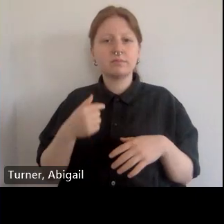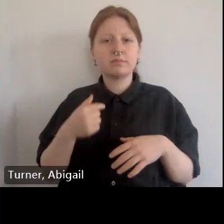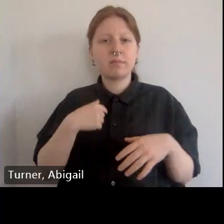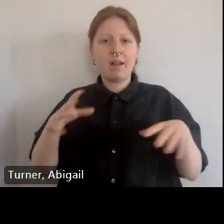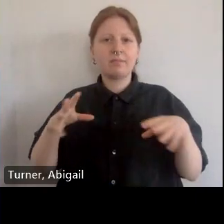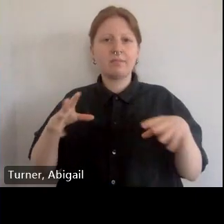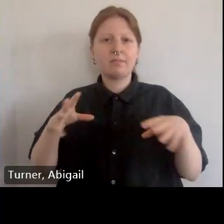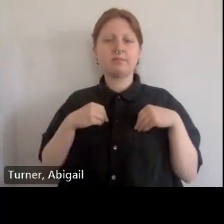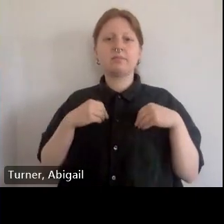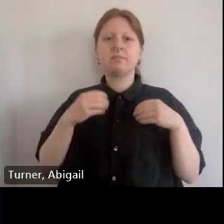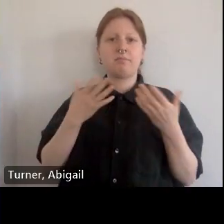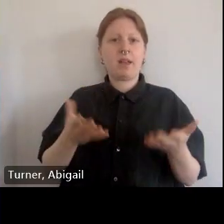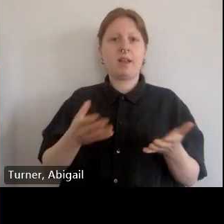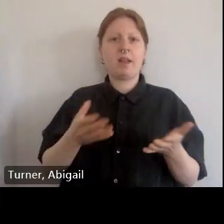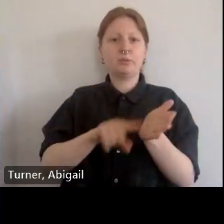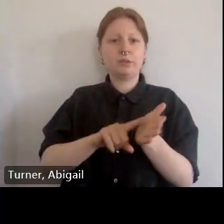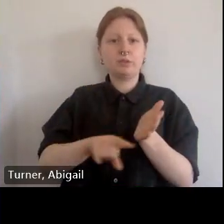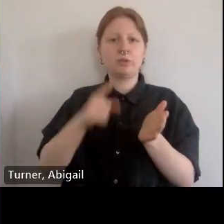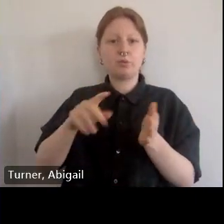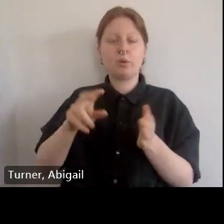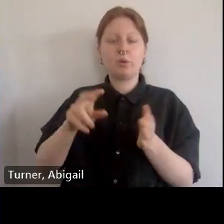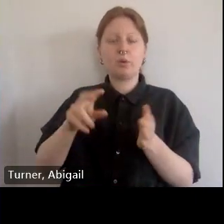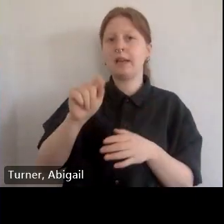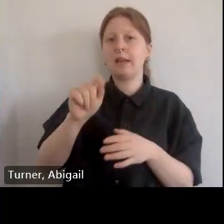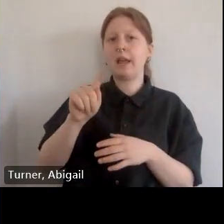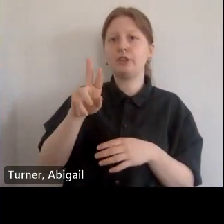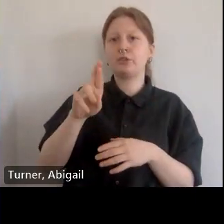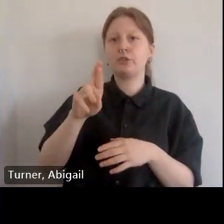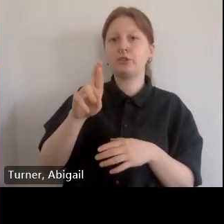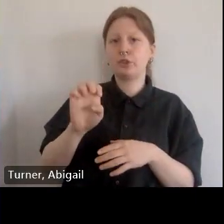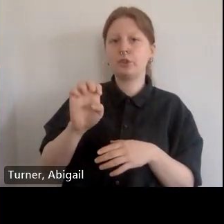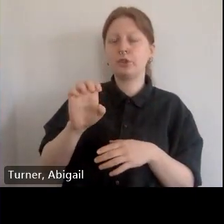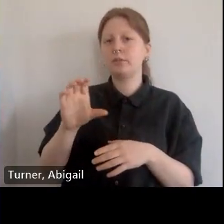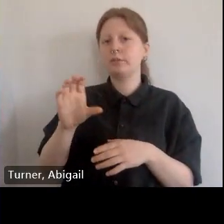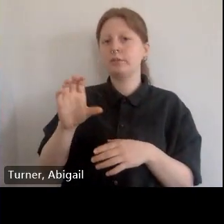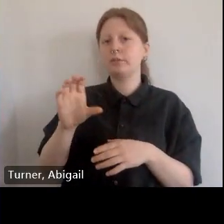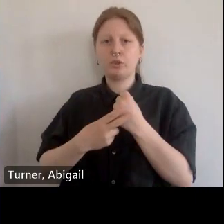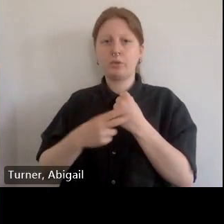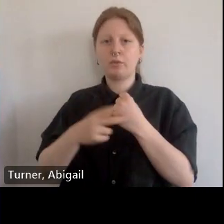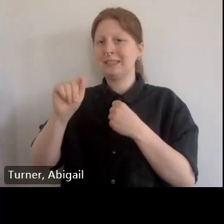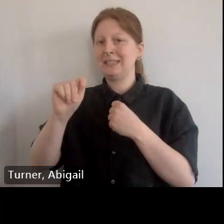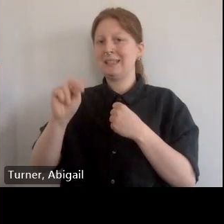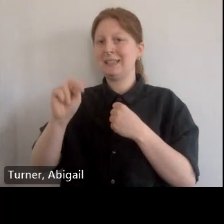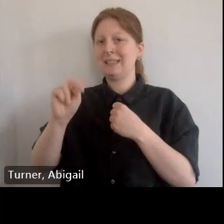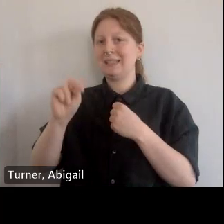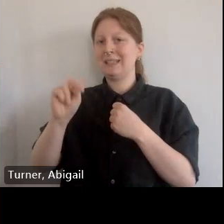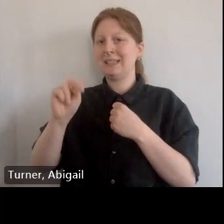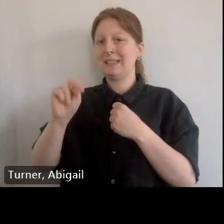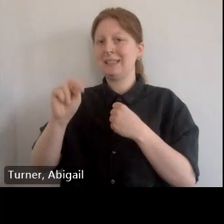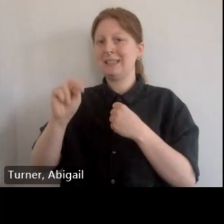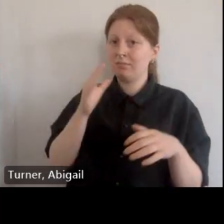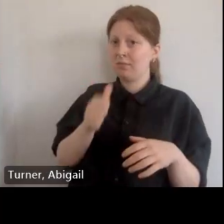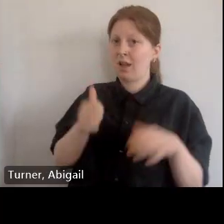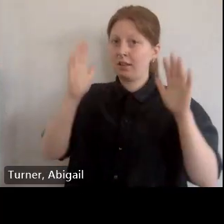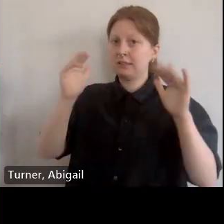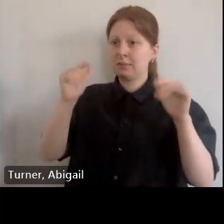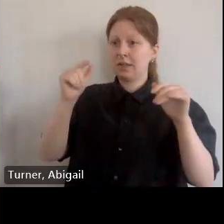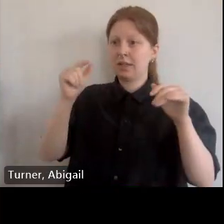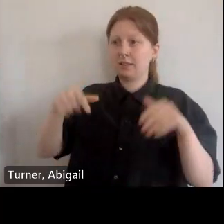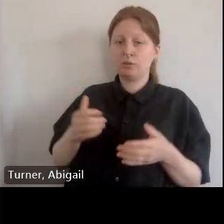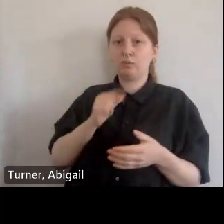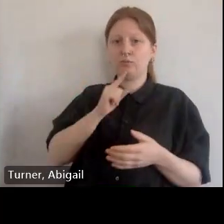Nature Conservancy, I didn't expect it to propel my career, but it absolutely did. Not solely from the skills that I developed